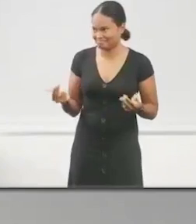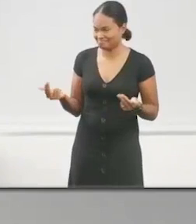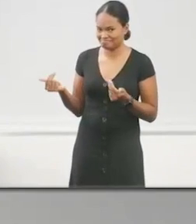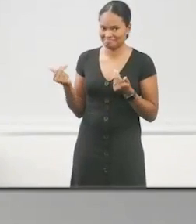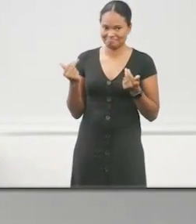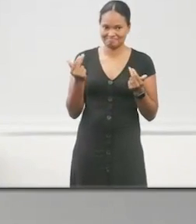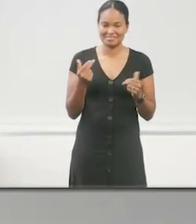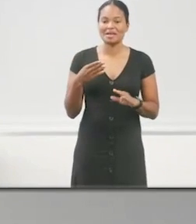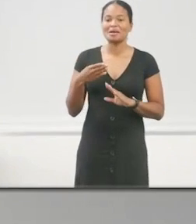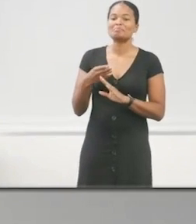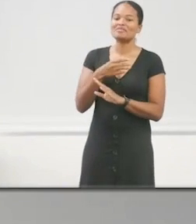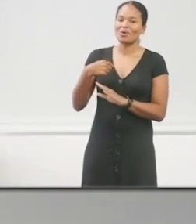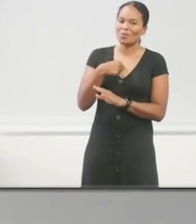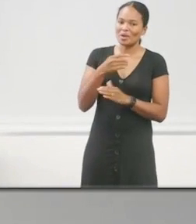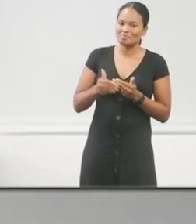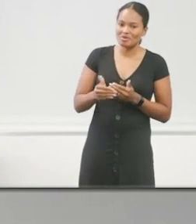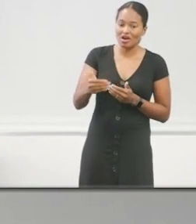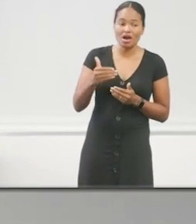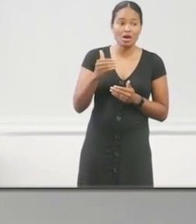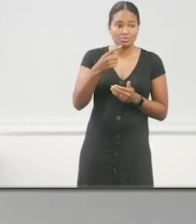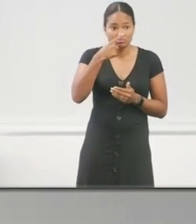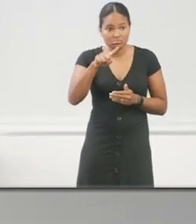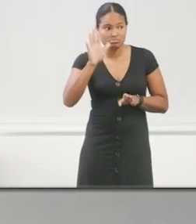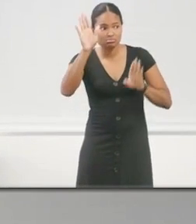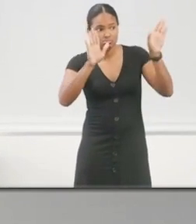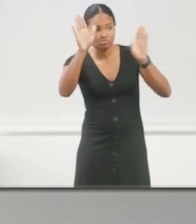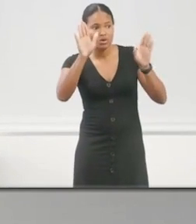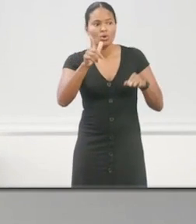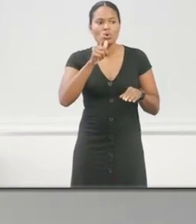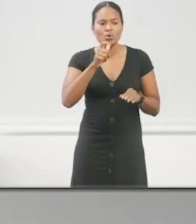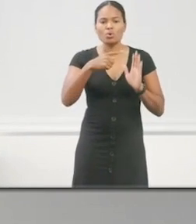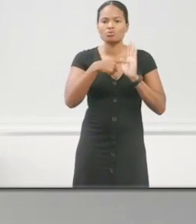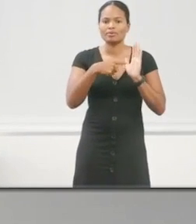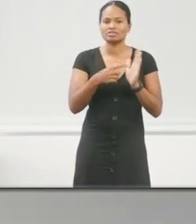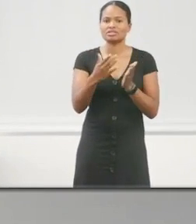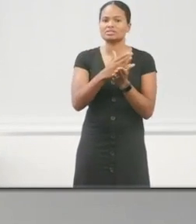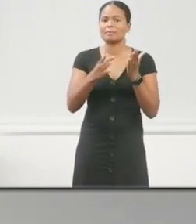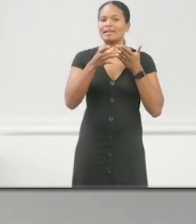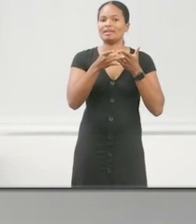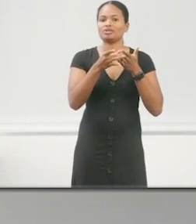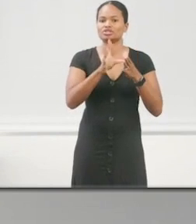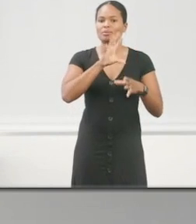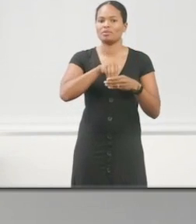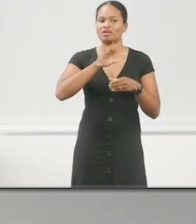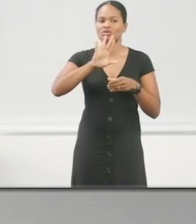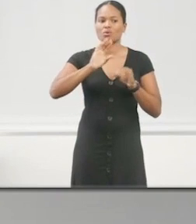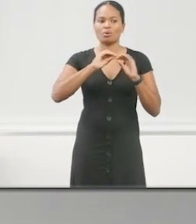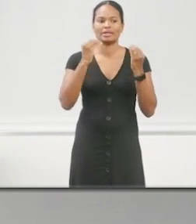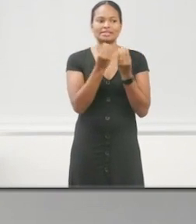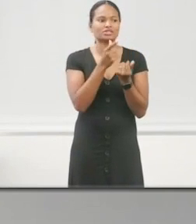into that part, if I can give it a show of hands, who here represents some of your leadership within your